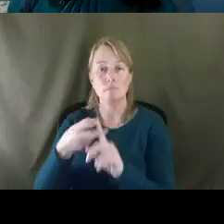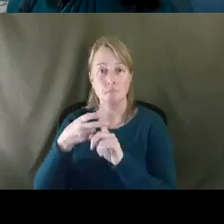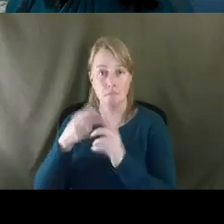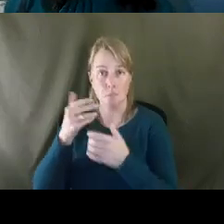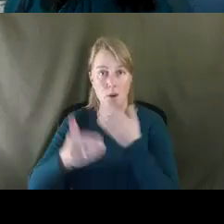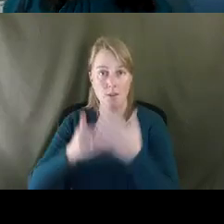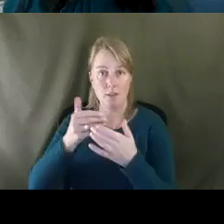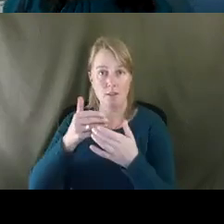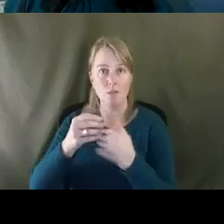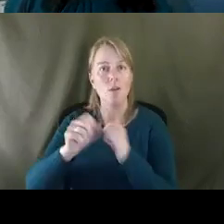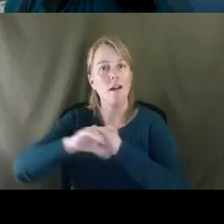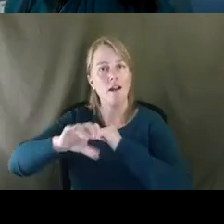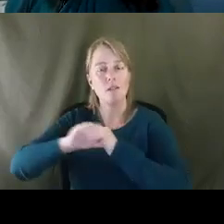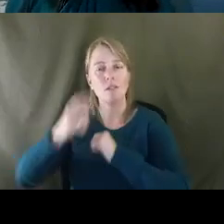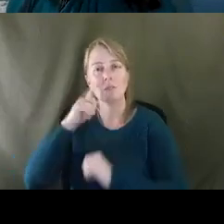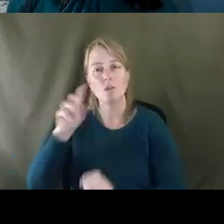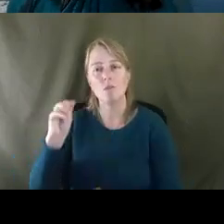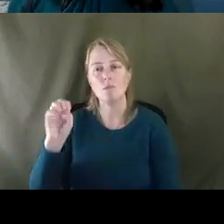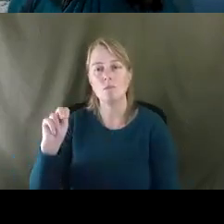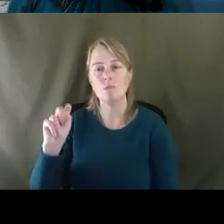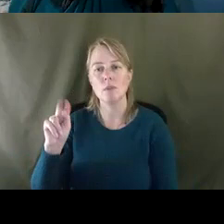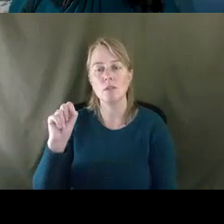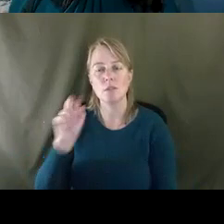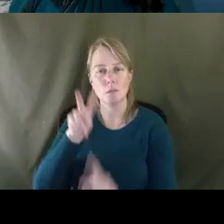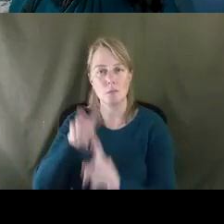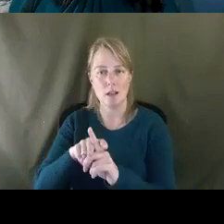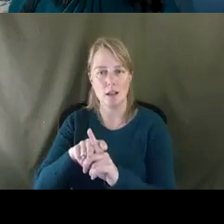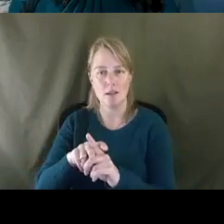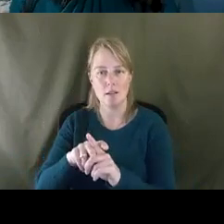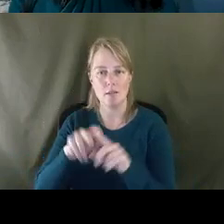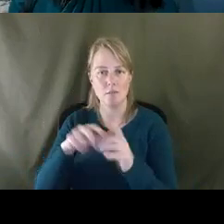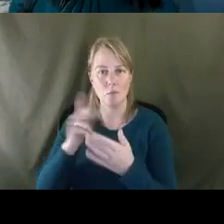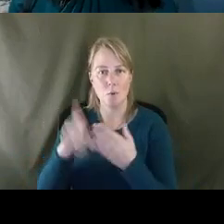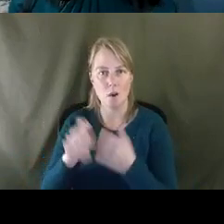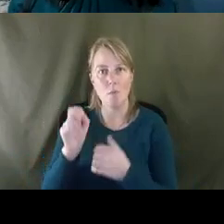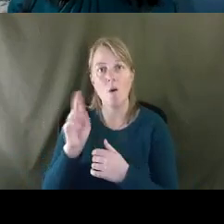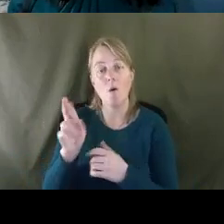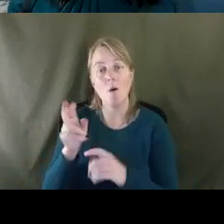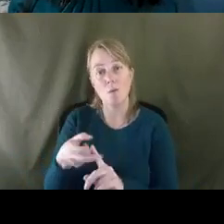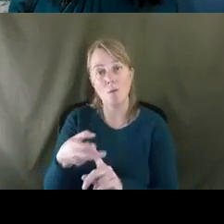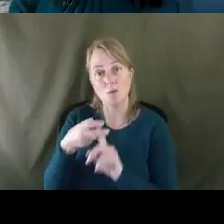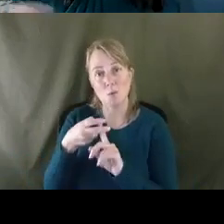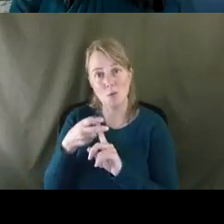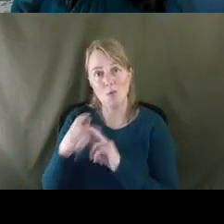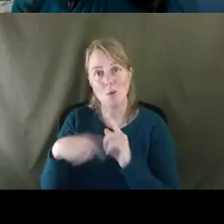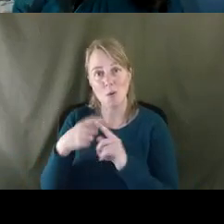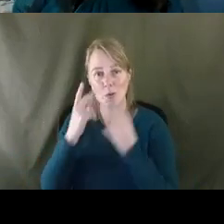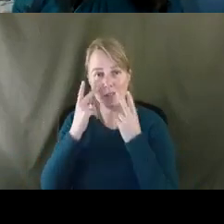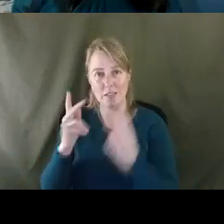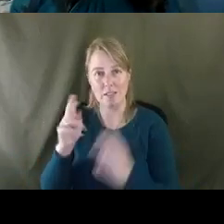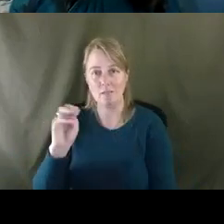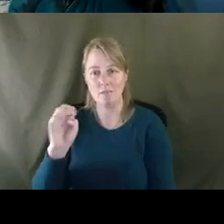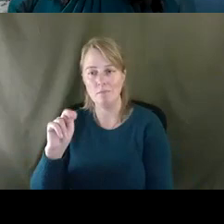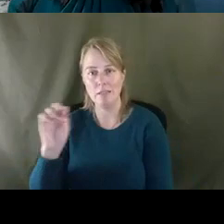can advertise for mentors to apply to the program, or you can recruit them once you see the mentee